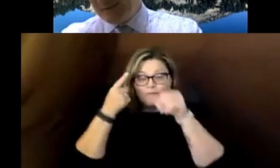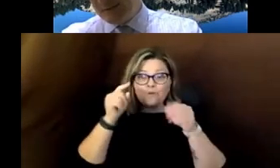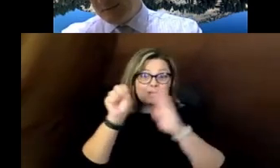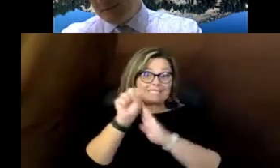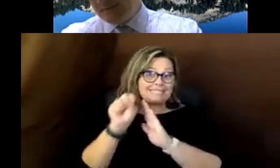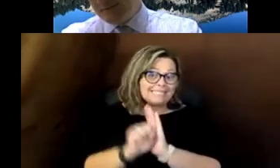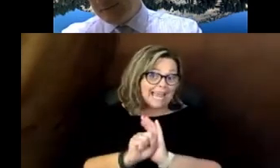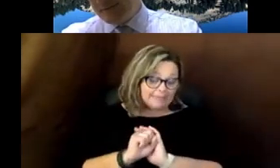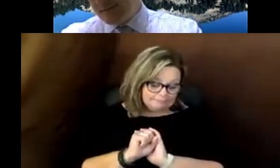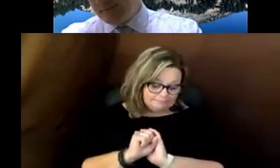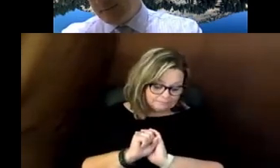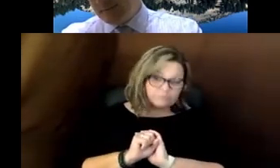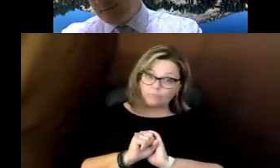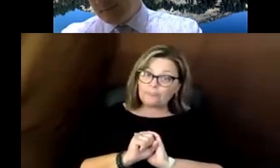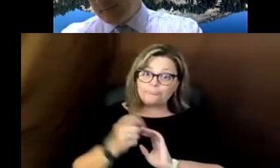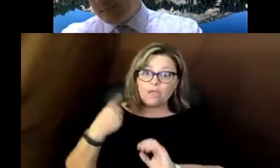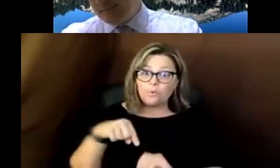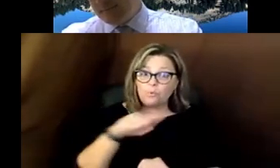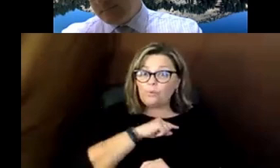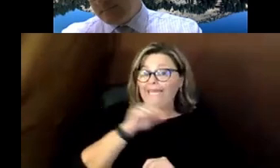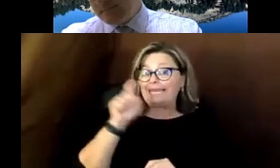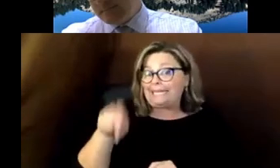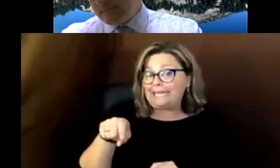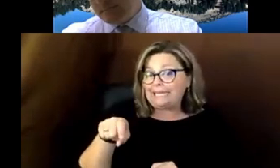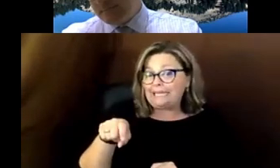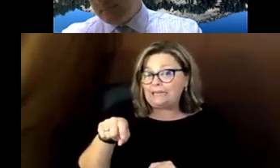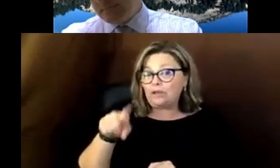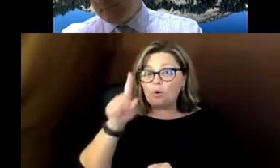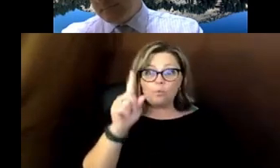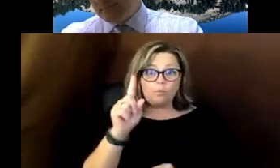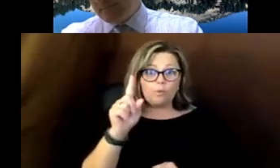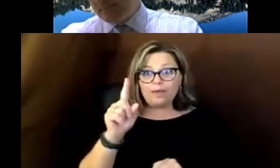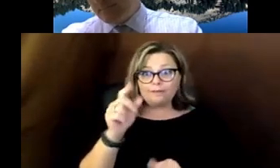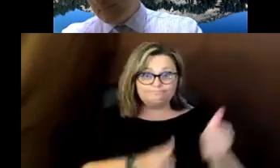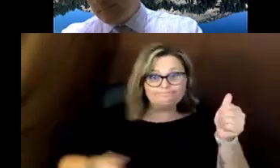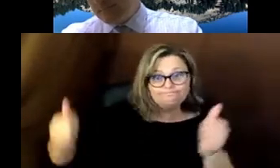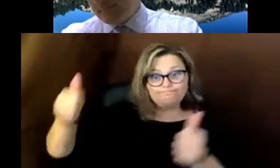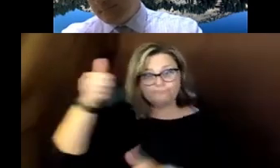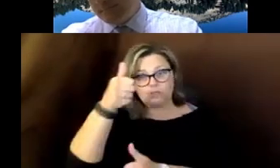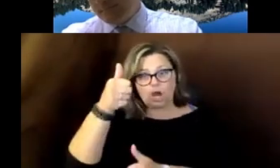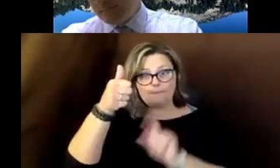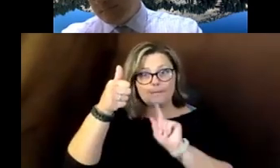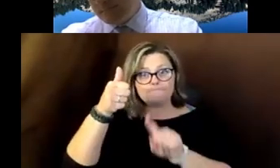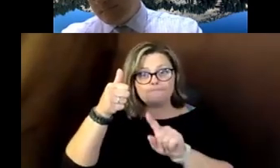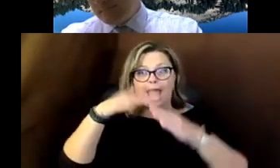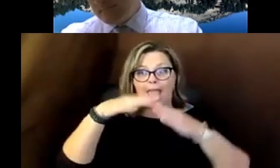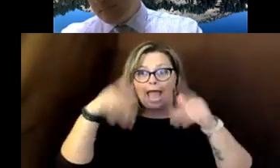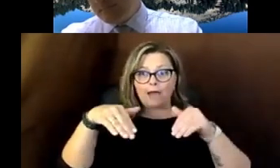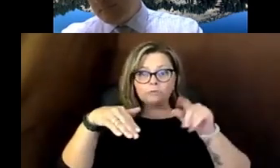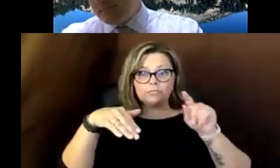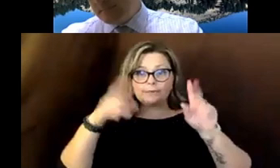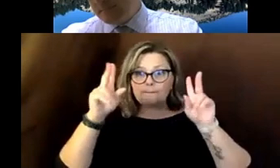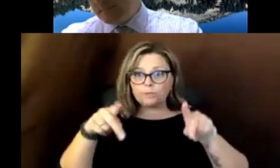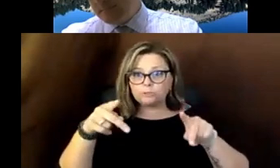We need a champion. We need a housing champion to be saying that if we are going to address this, especially